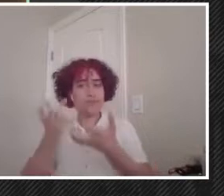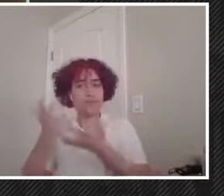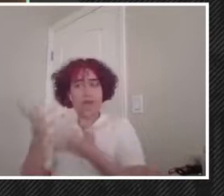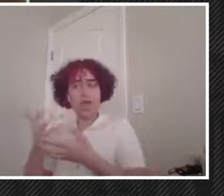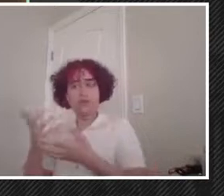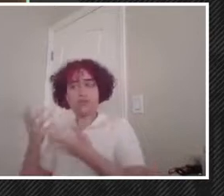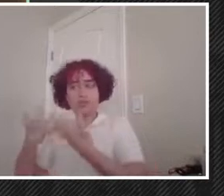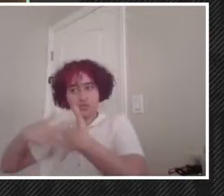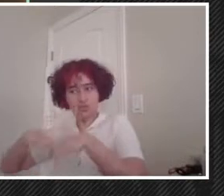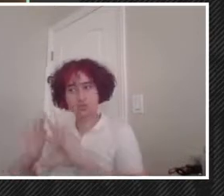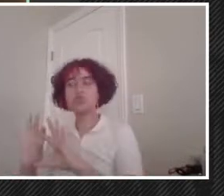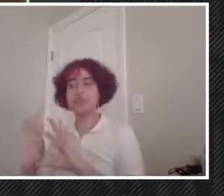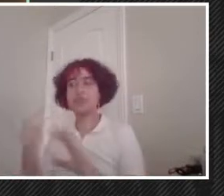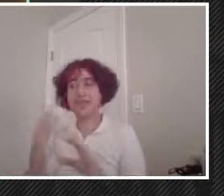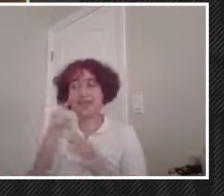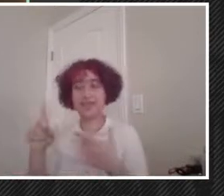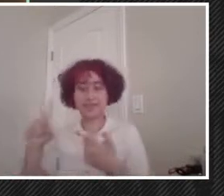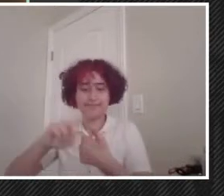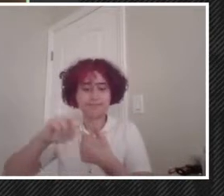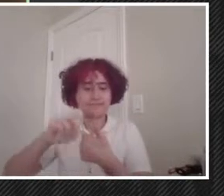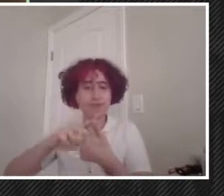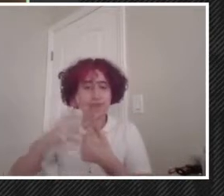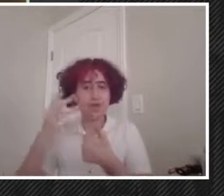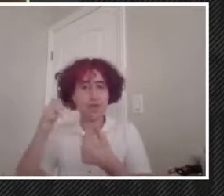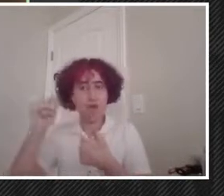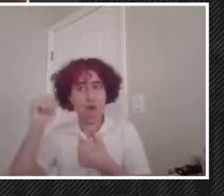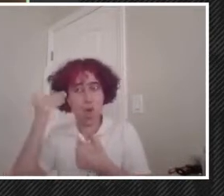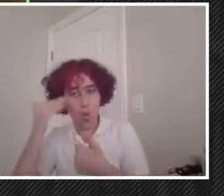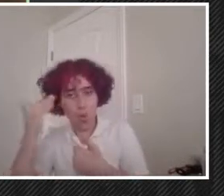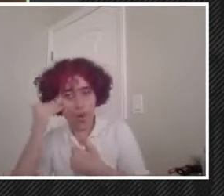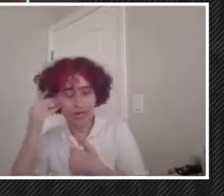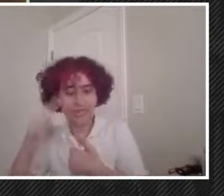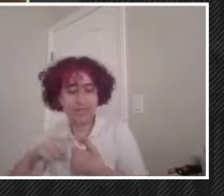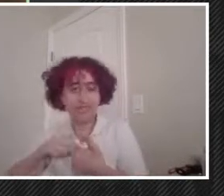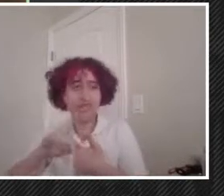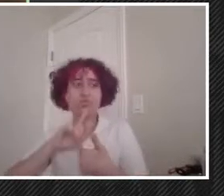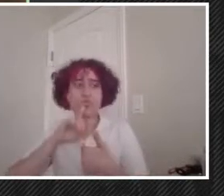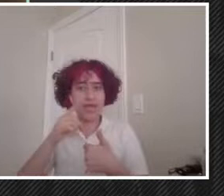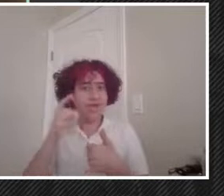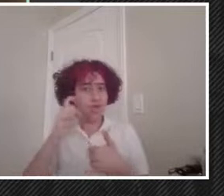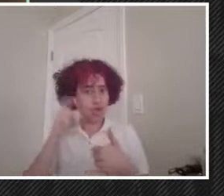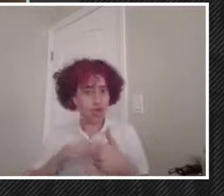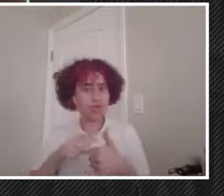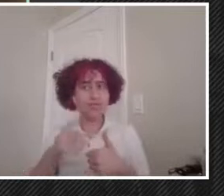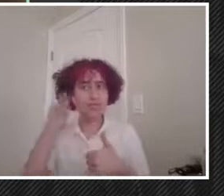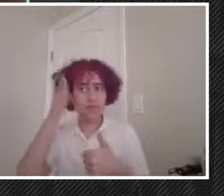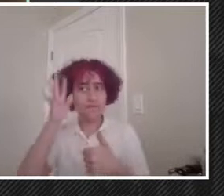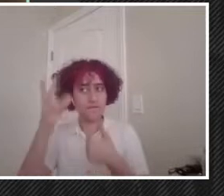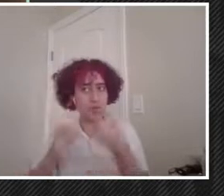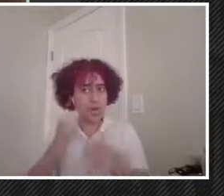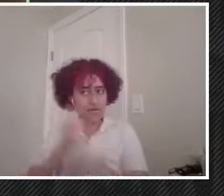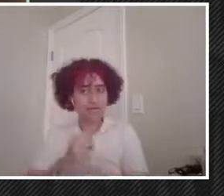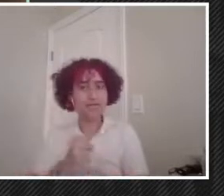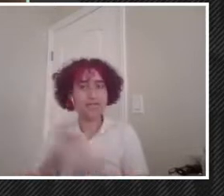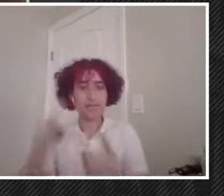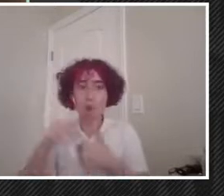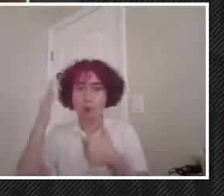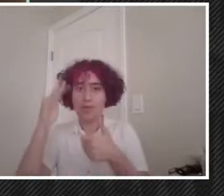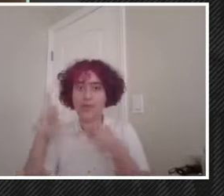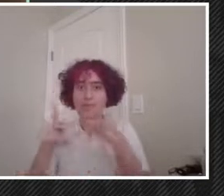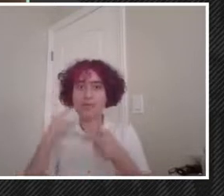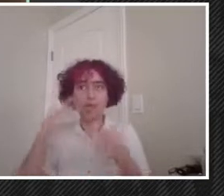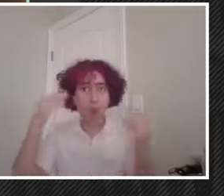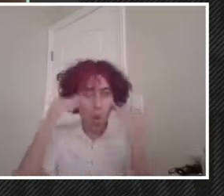awareness piece has set in. People are aware of the massive problems that we have with our militarized